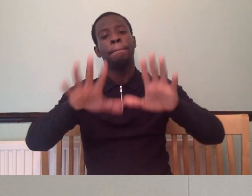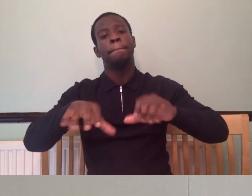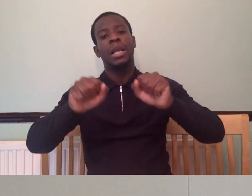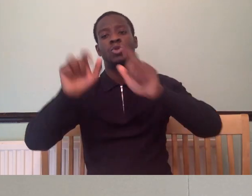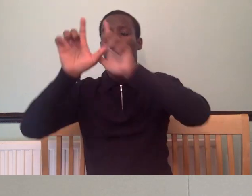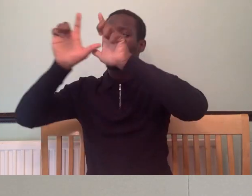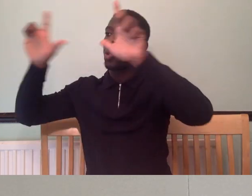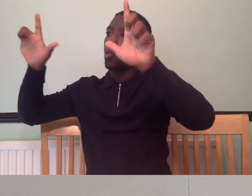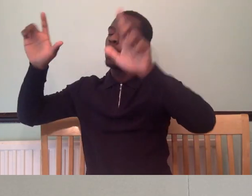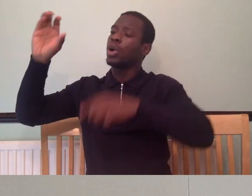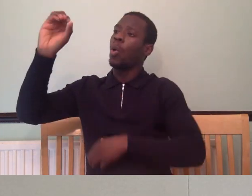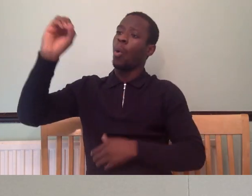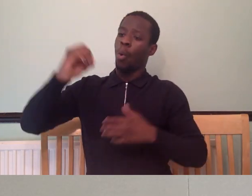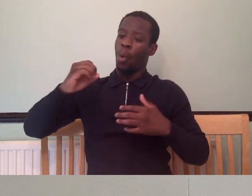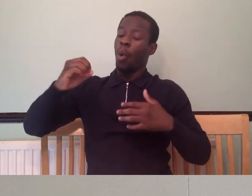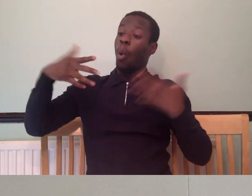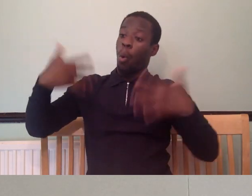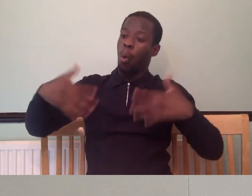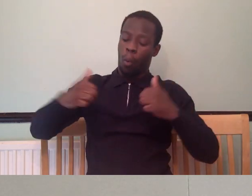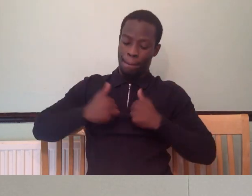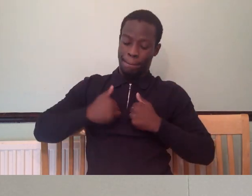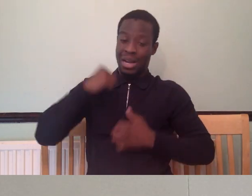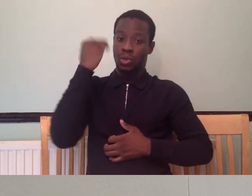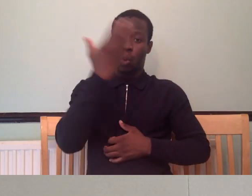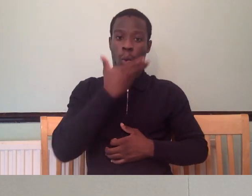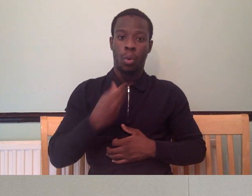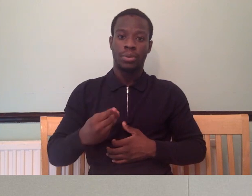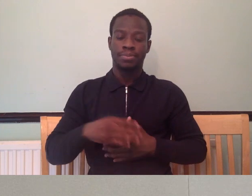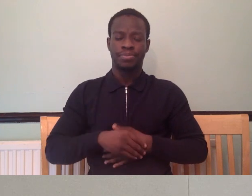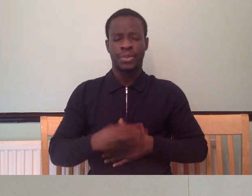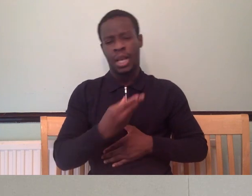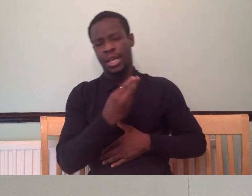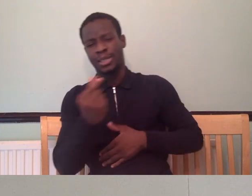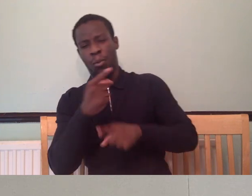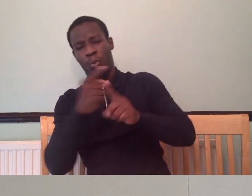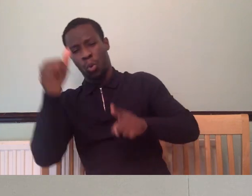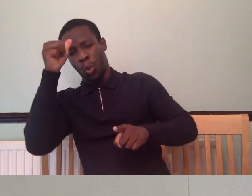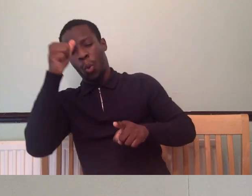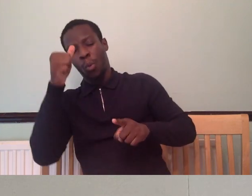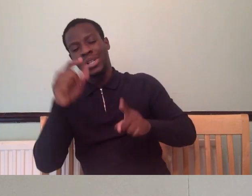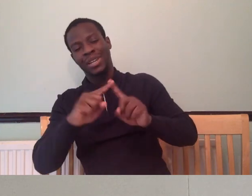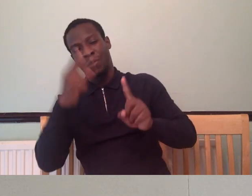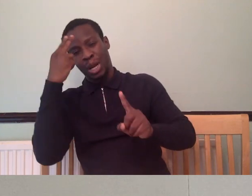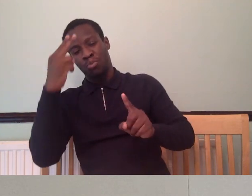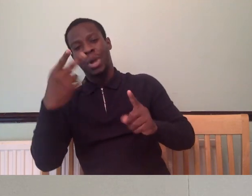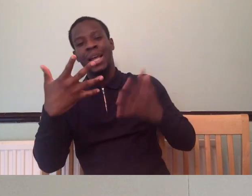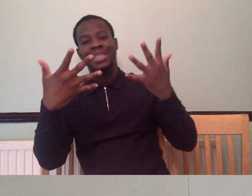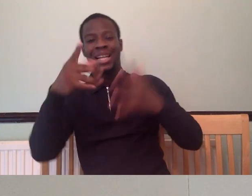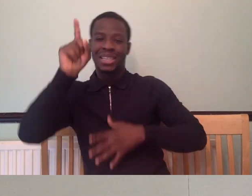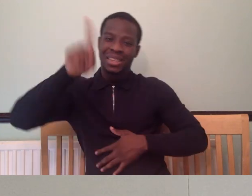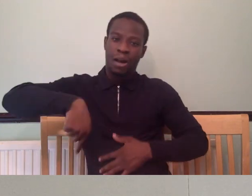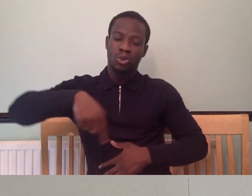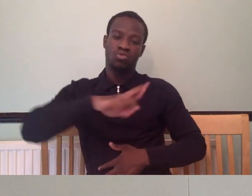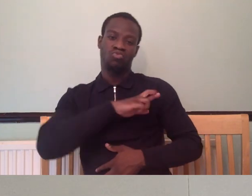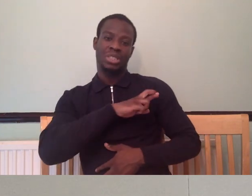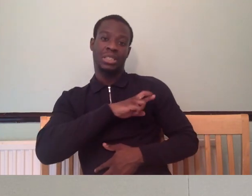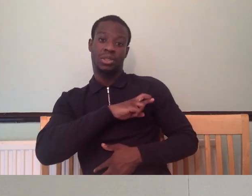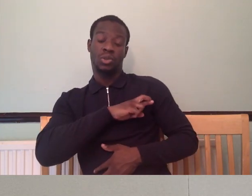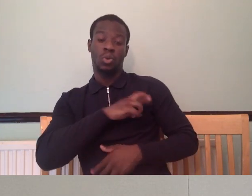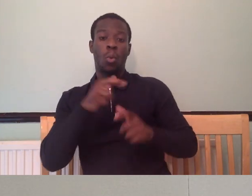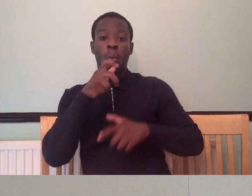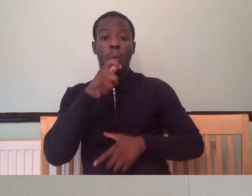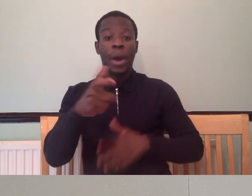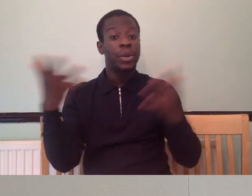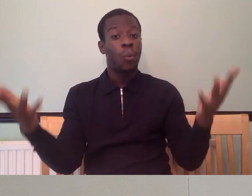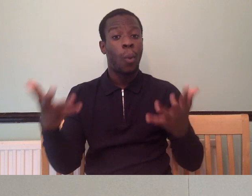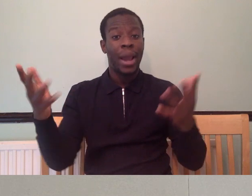O My Soul," better known to some of us as 10,000 Reasons. The words will appear on your screen as